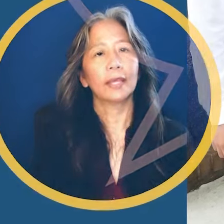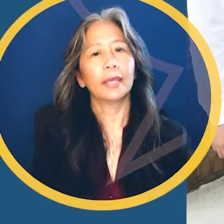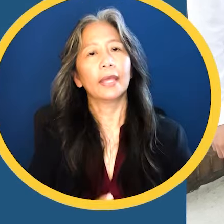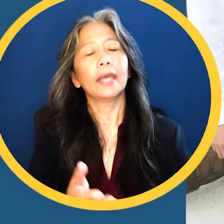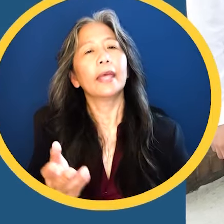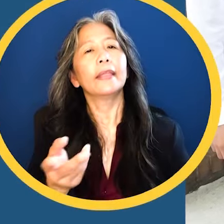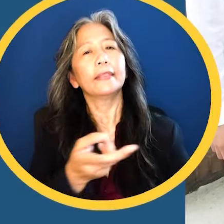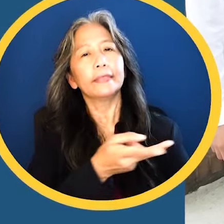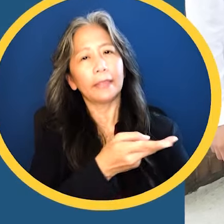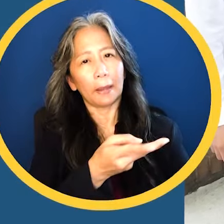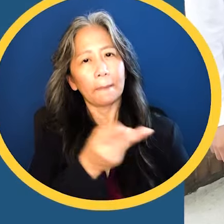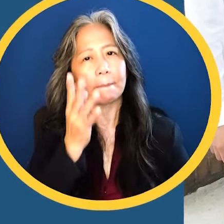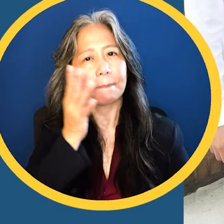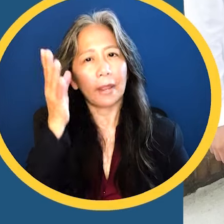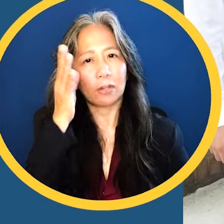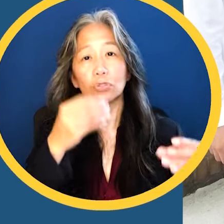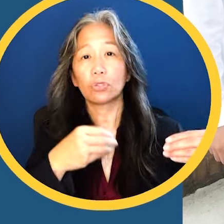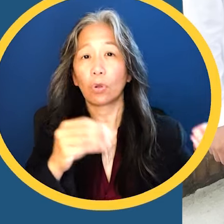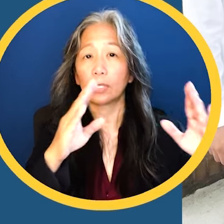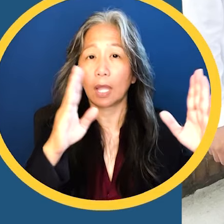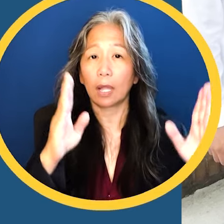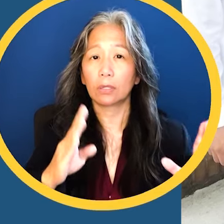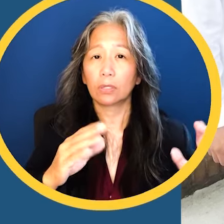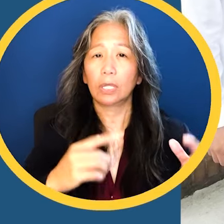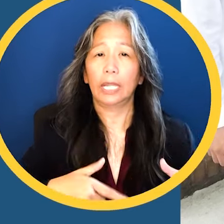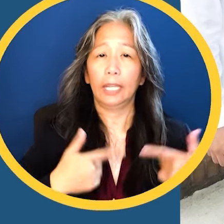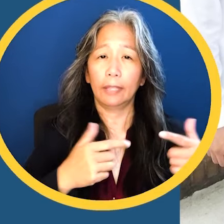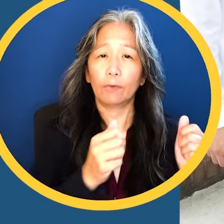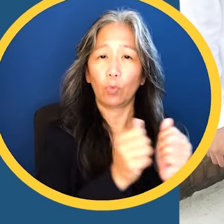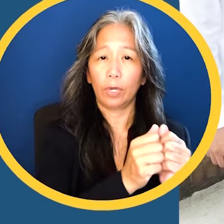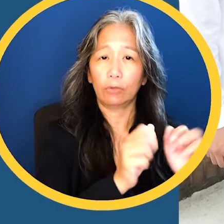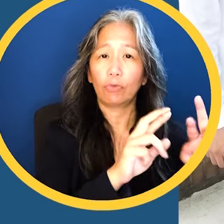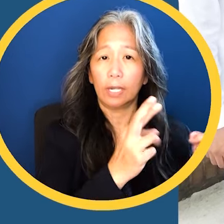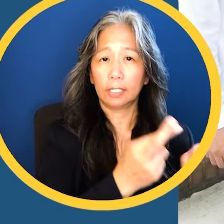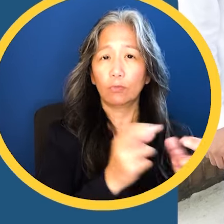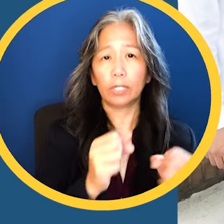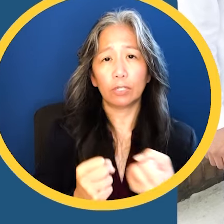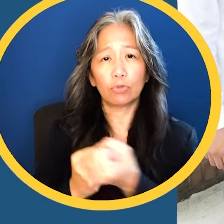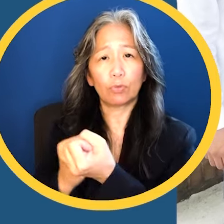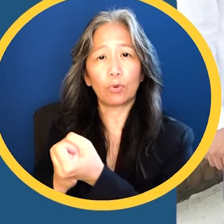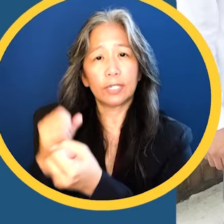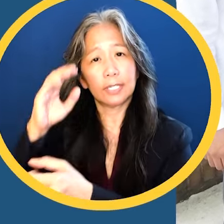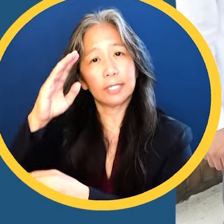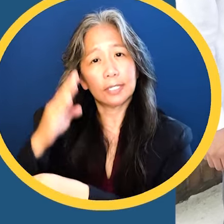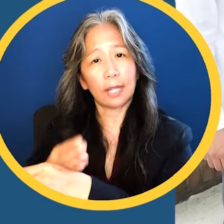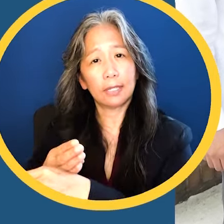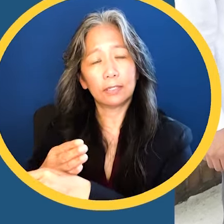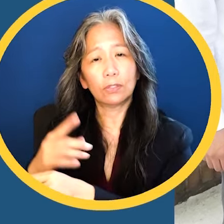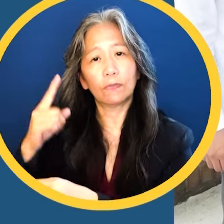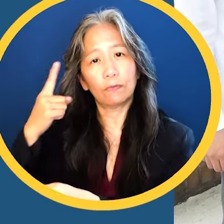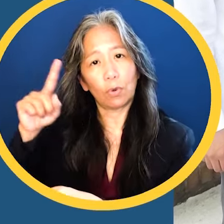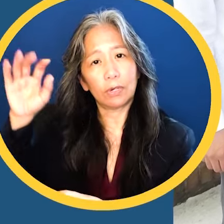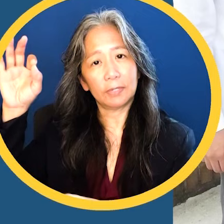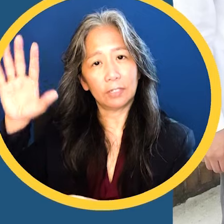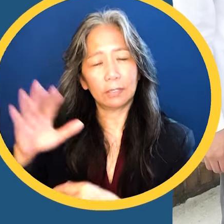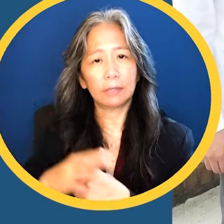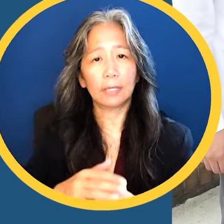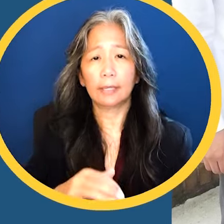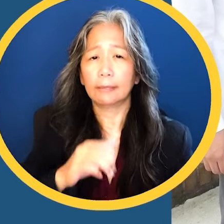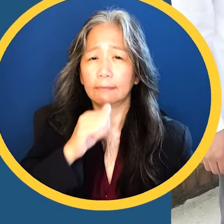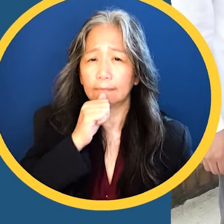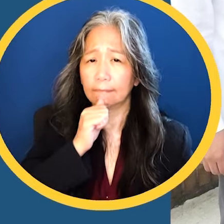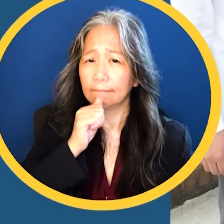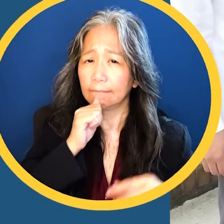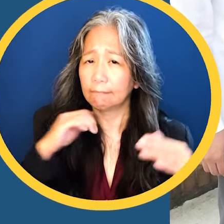Their parents, Ramon and Raquel David, had sold their house to live with relatives to support their sons in the ministry. But their